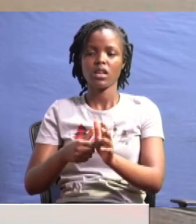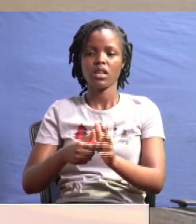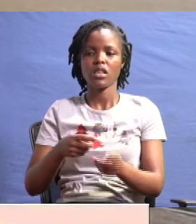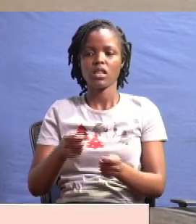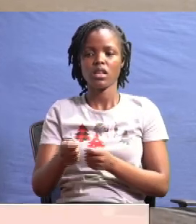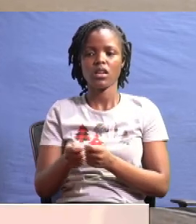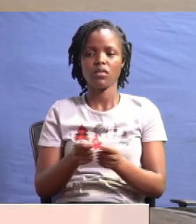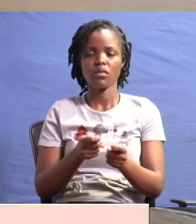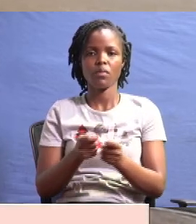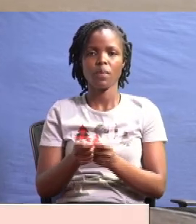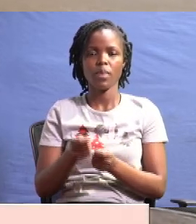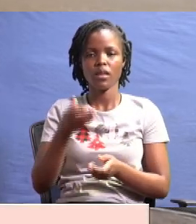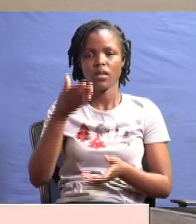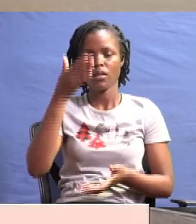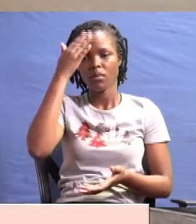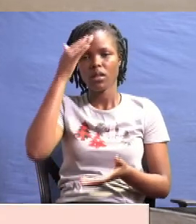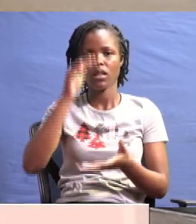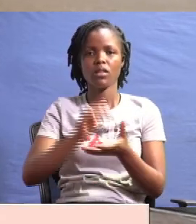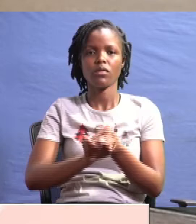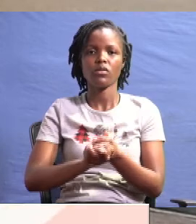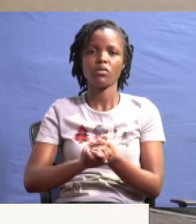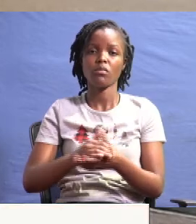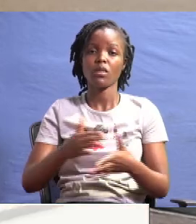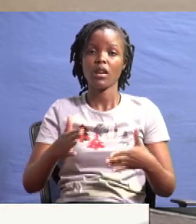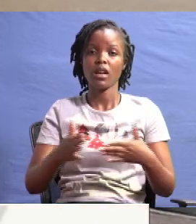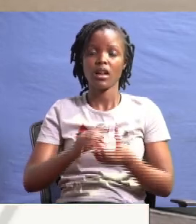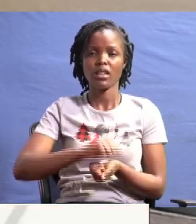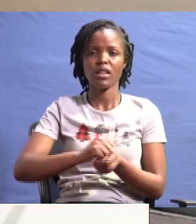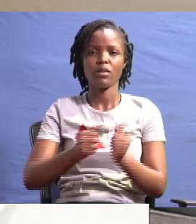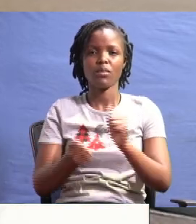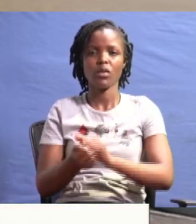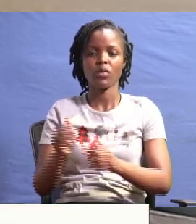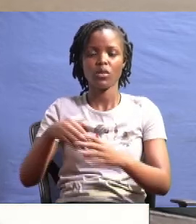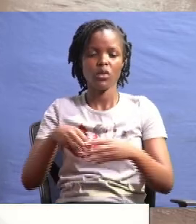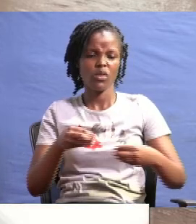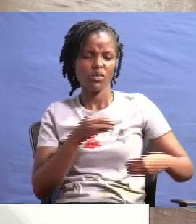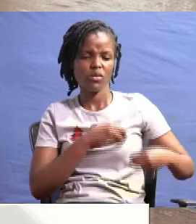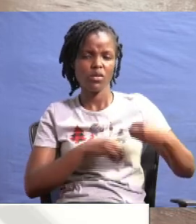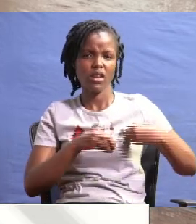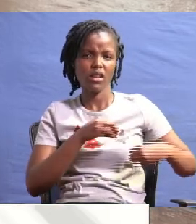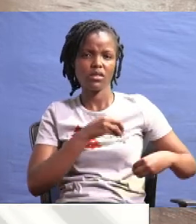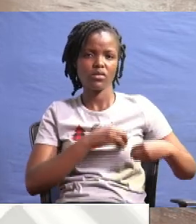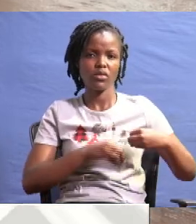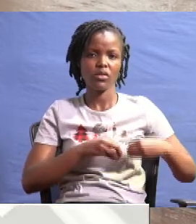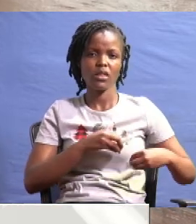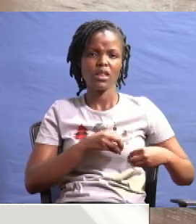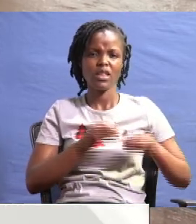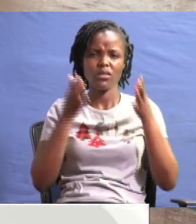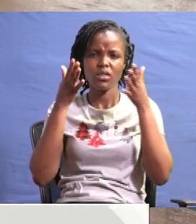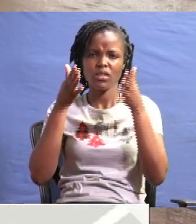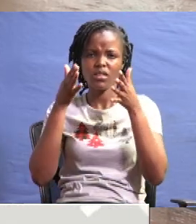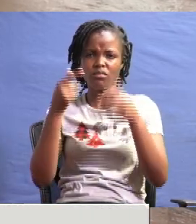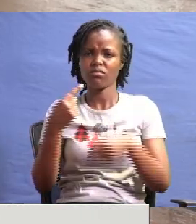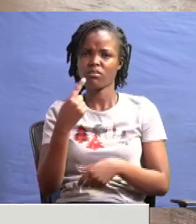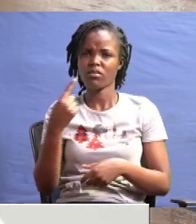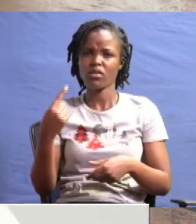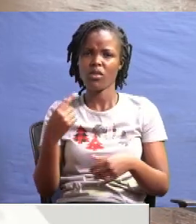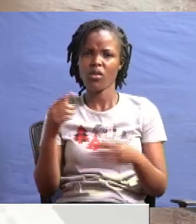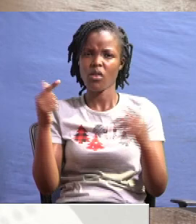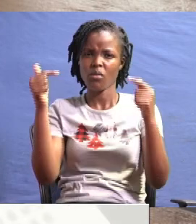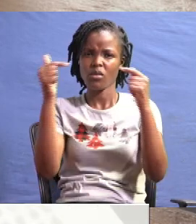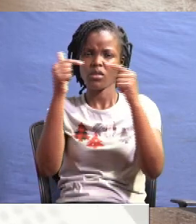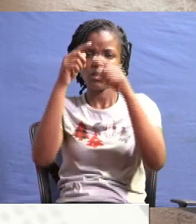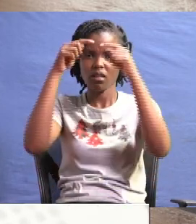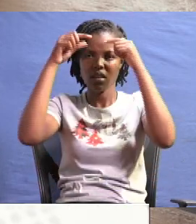believed to mark a turning point in the fight against corruption, but the concern is whether it only targets individuals opposing the government